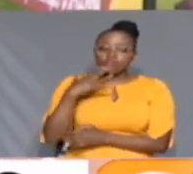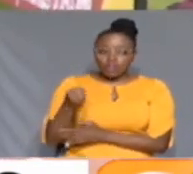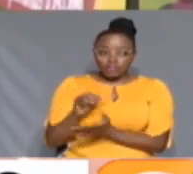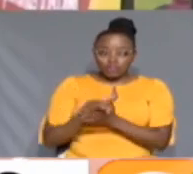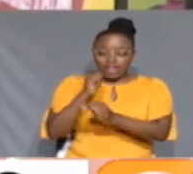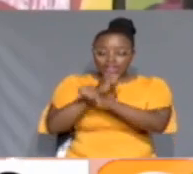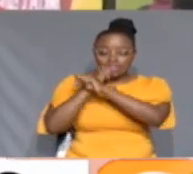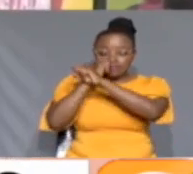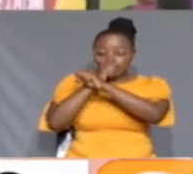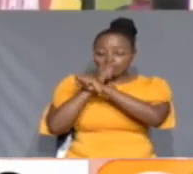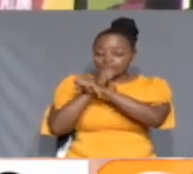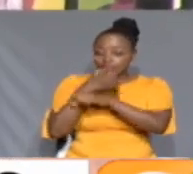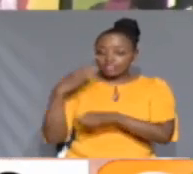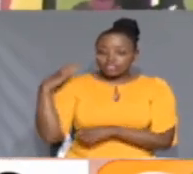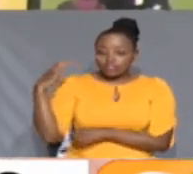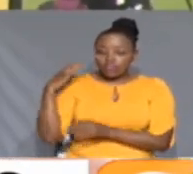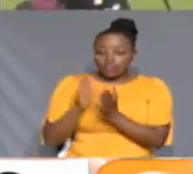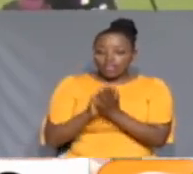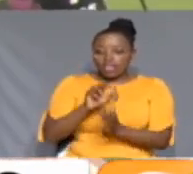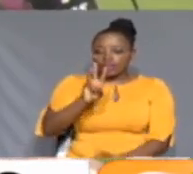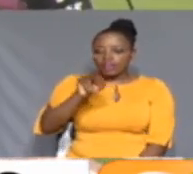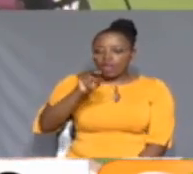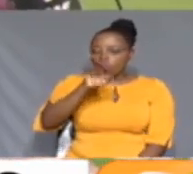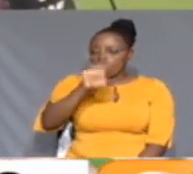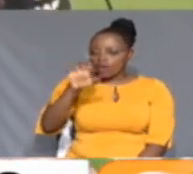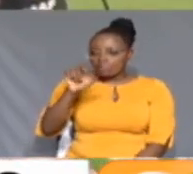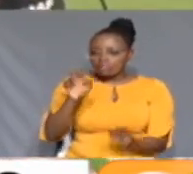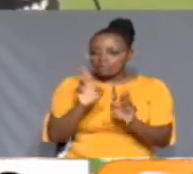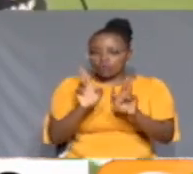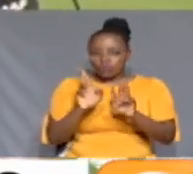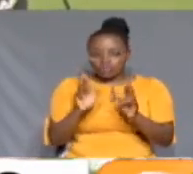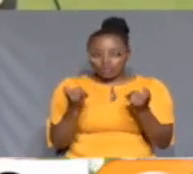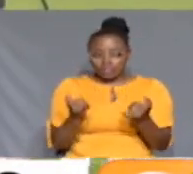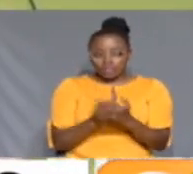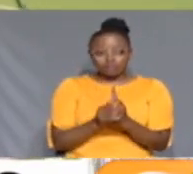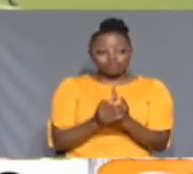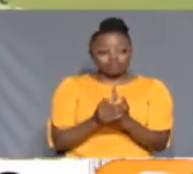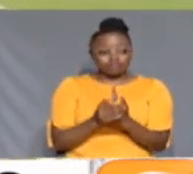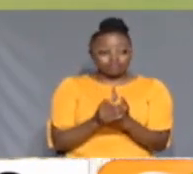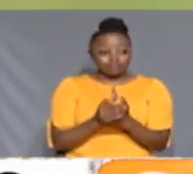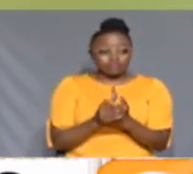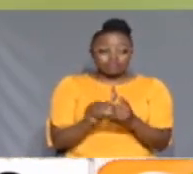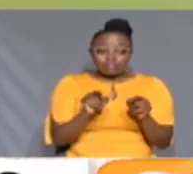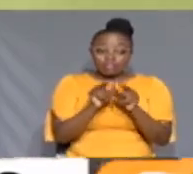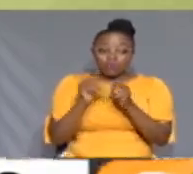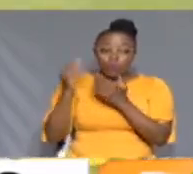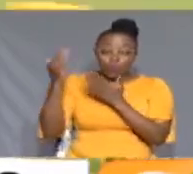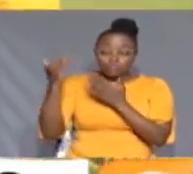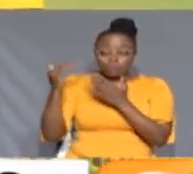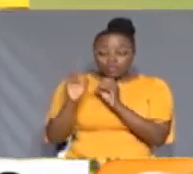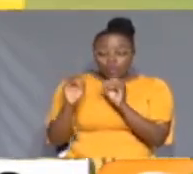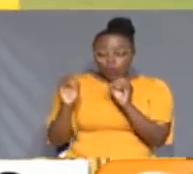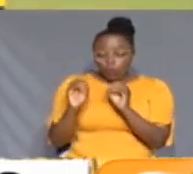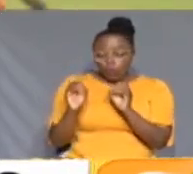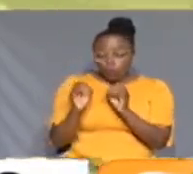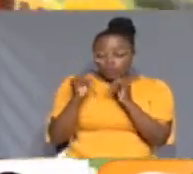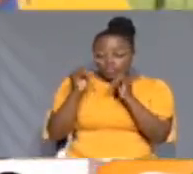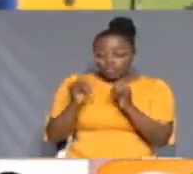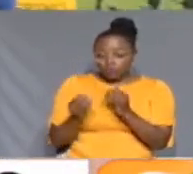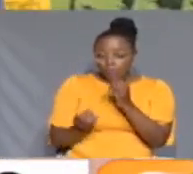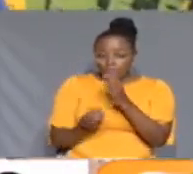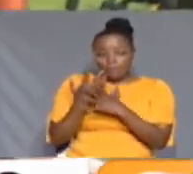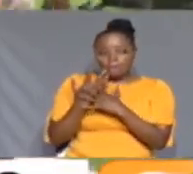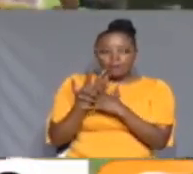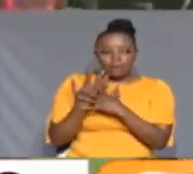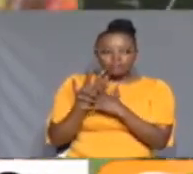defending champion Faith Kipyegon and Winnie Chebet were up against a red-hot Sifan Hassan. And as expected, Hassan produced a newfound